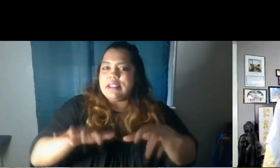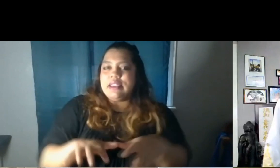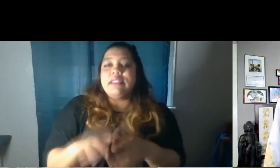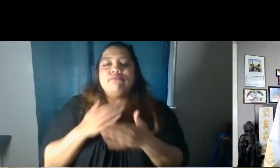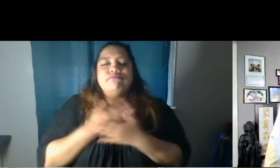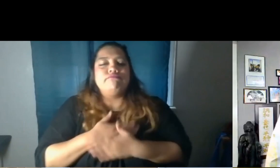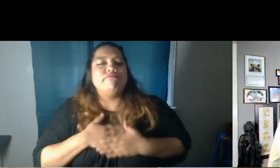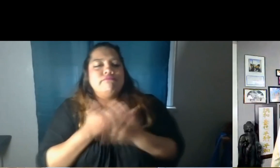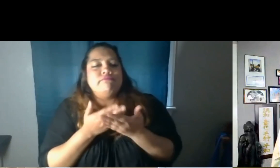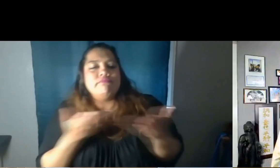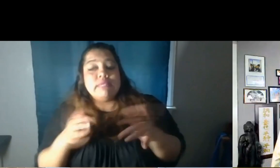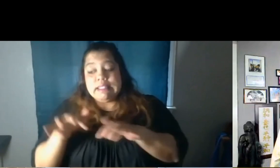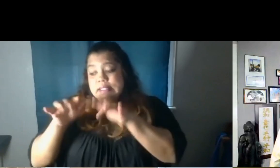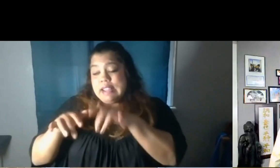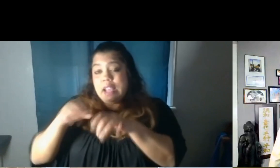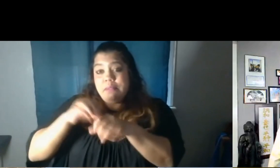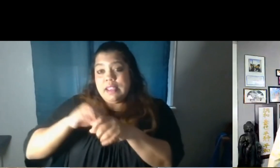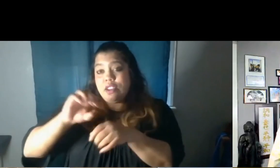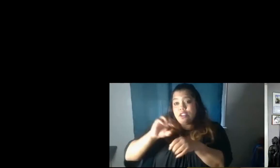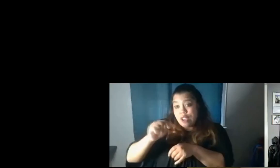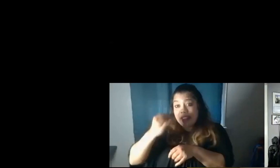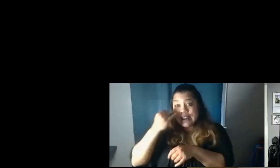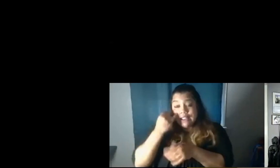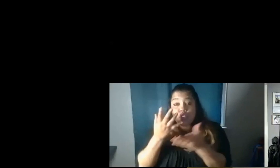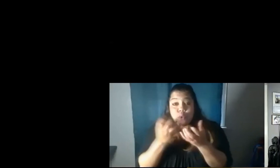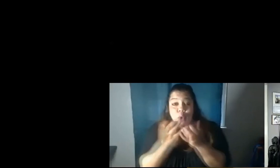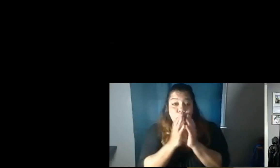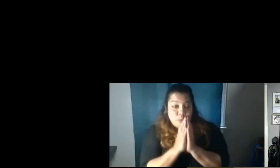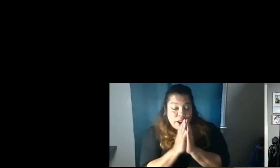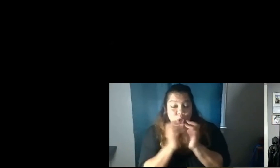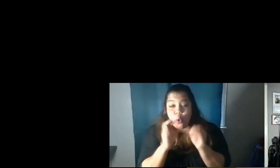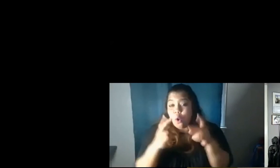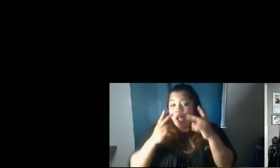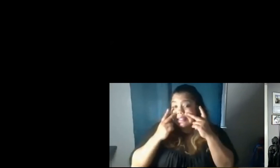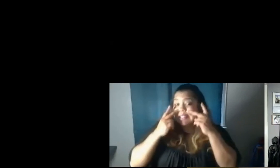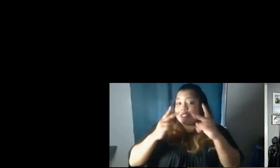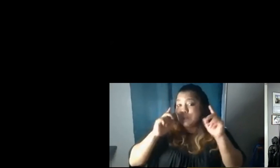box prayer. Other than that, we will see you. Hold on, keep the cameras off.